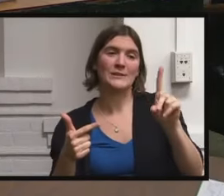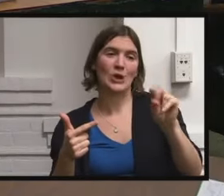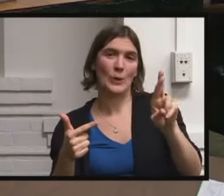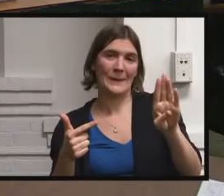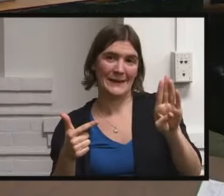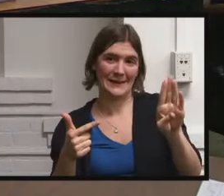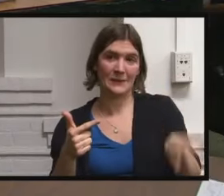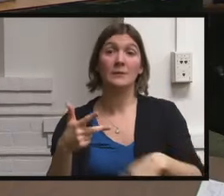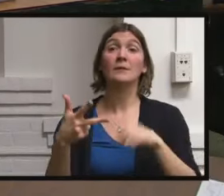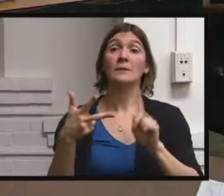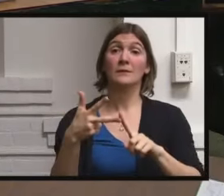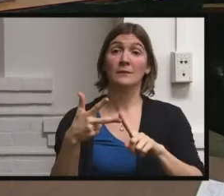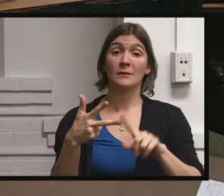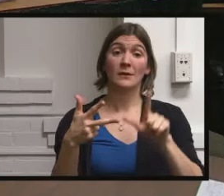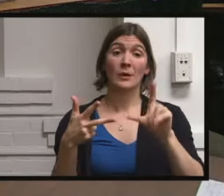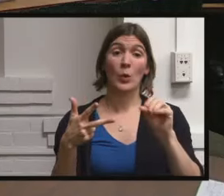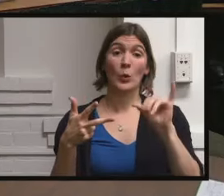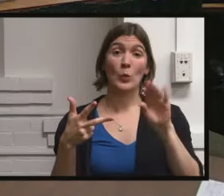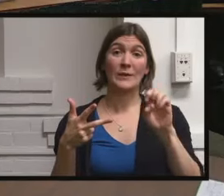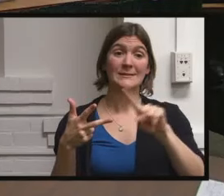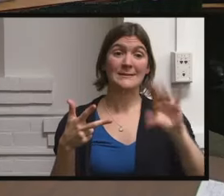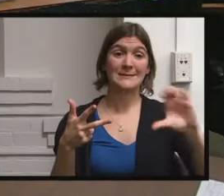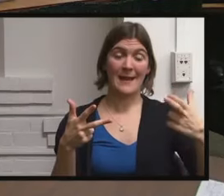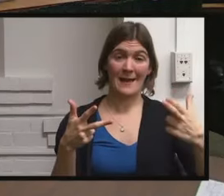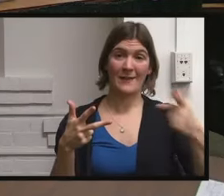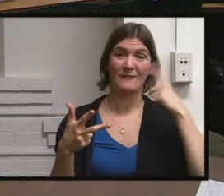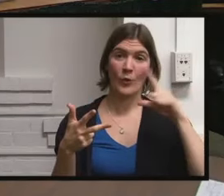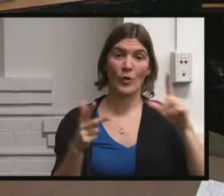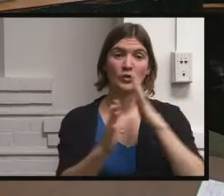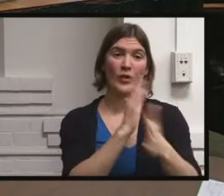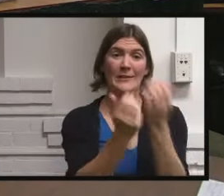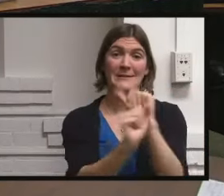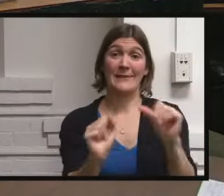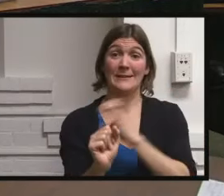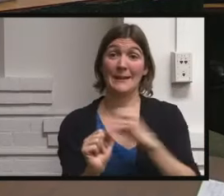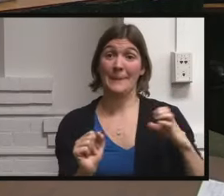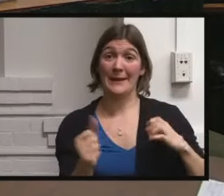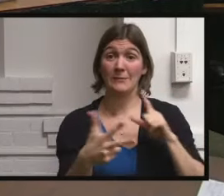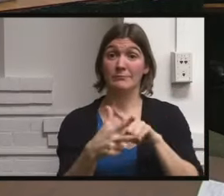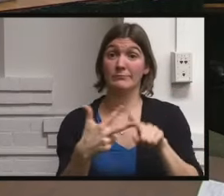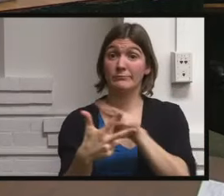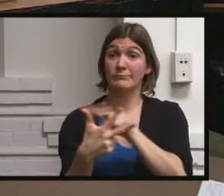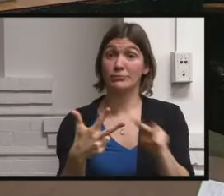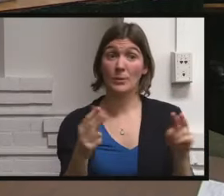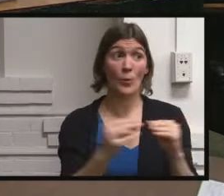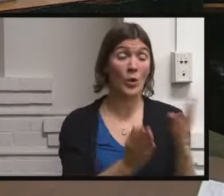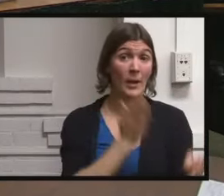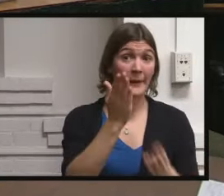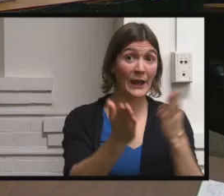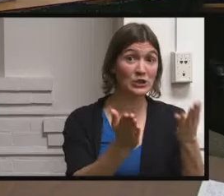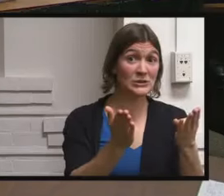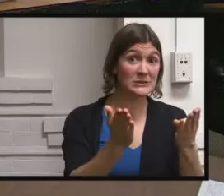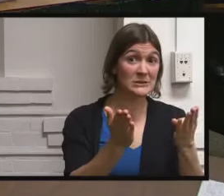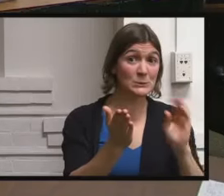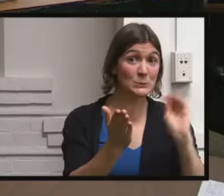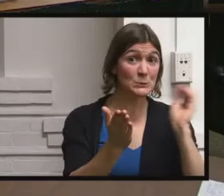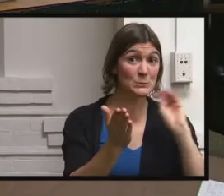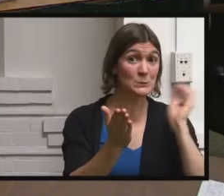Development Review Board, and Louise Zack as a member of the Traffic Safety Committee. Right. Are there any other nominations?